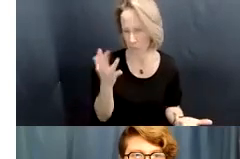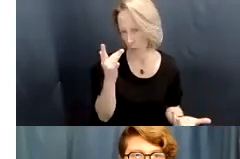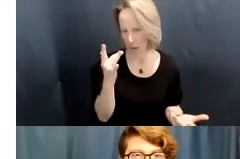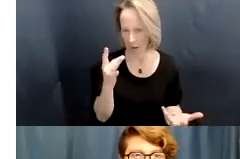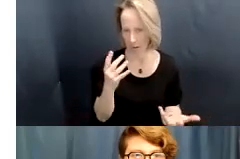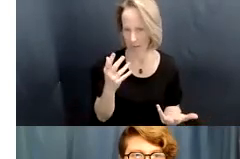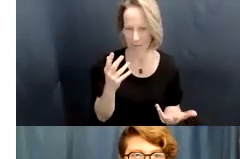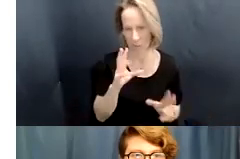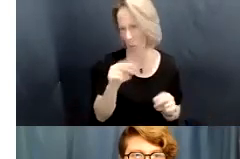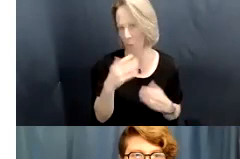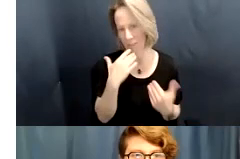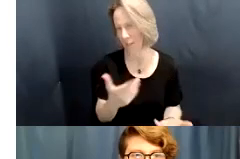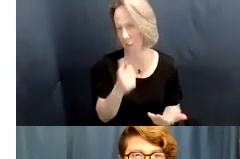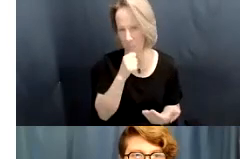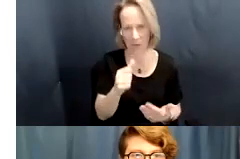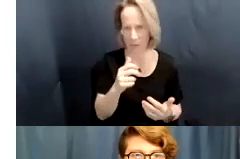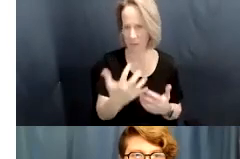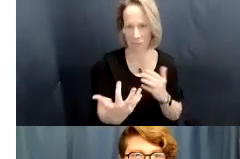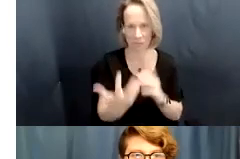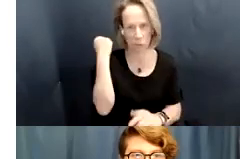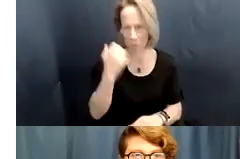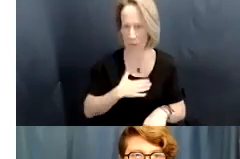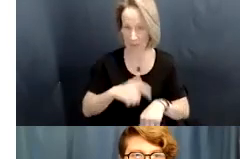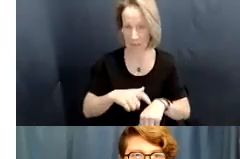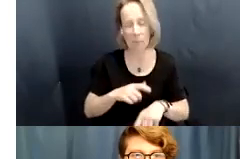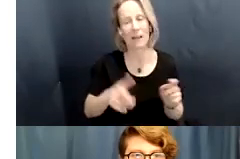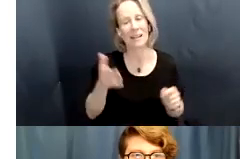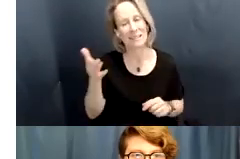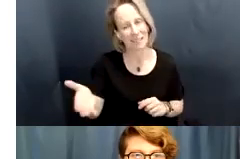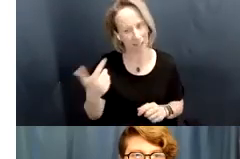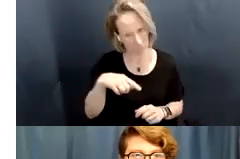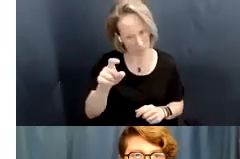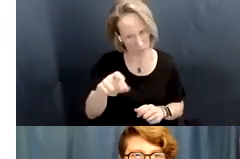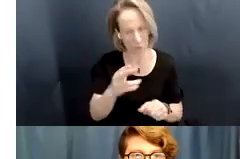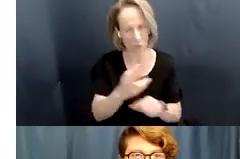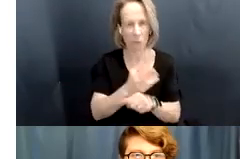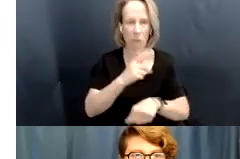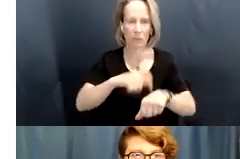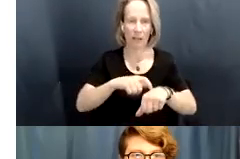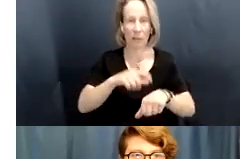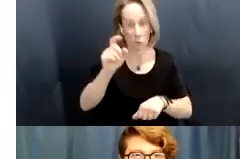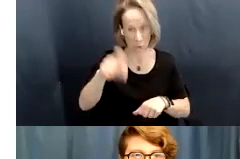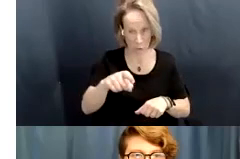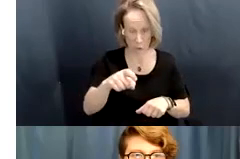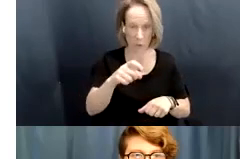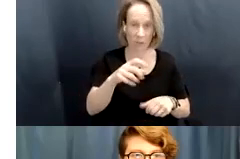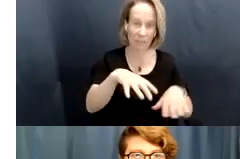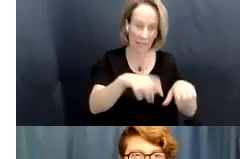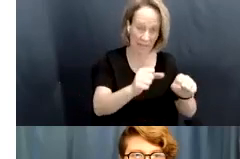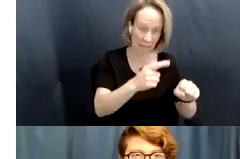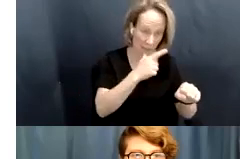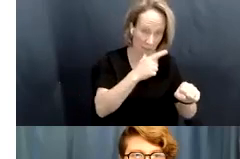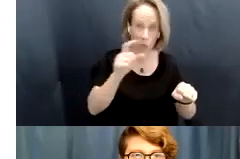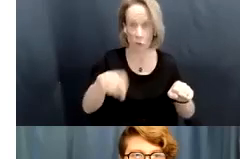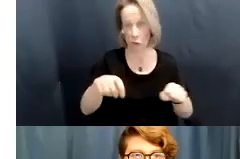you. But that PTO is there and we should be using it and we should be taking lunch and we should be taking breaks.